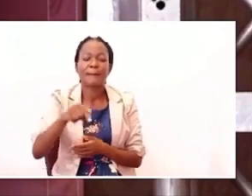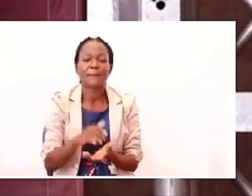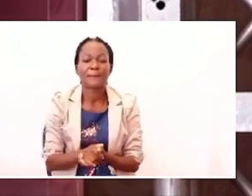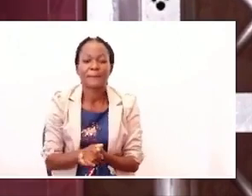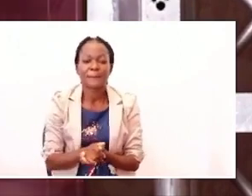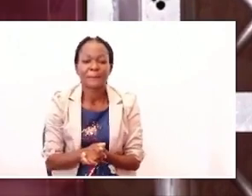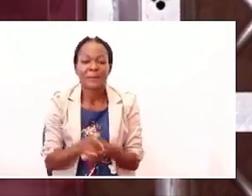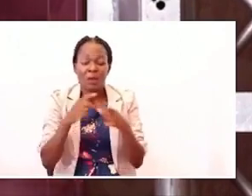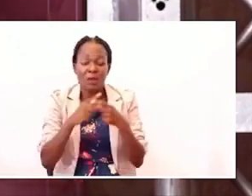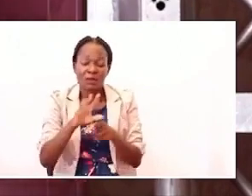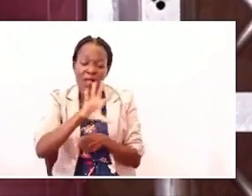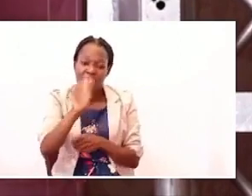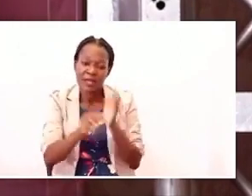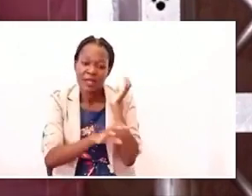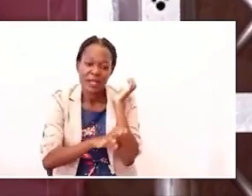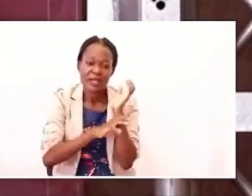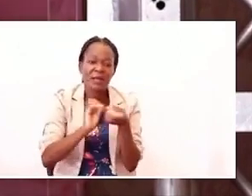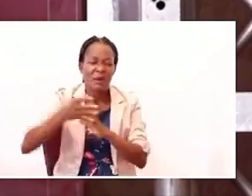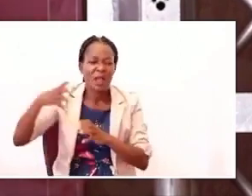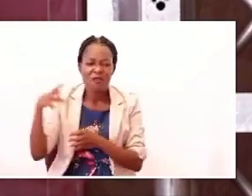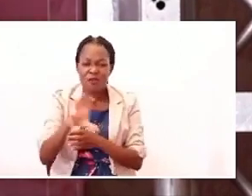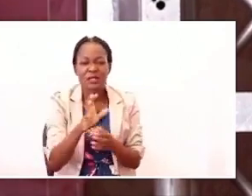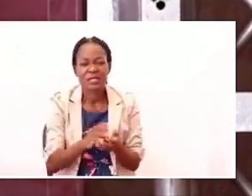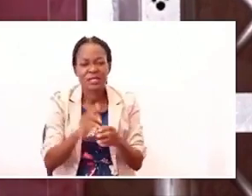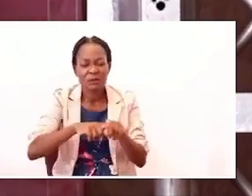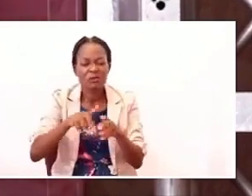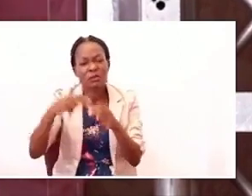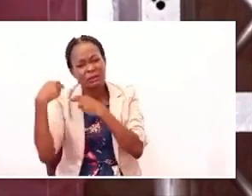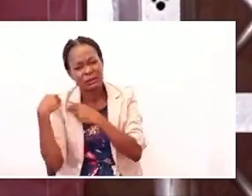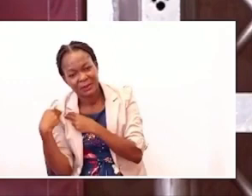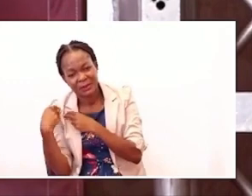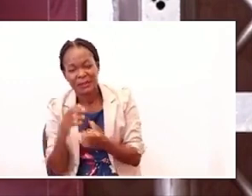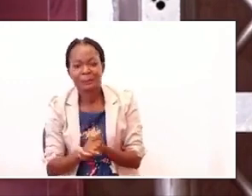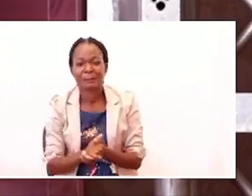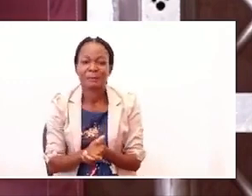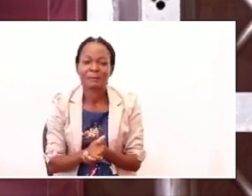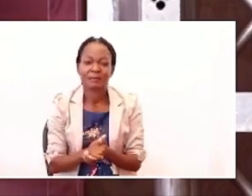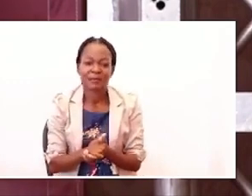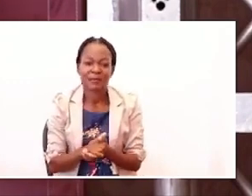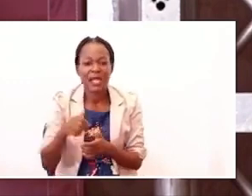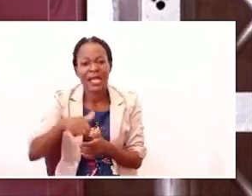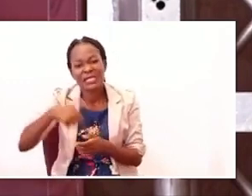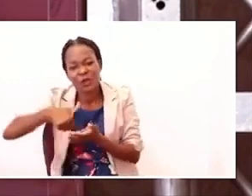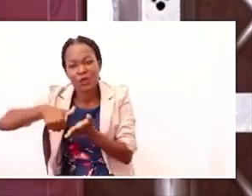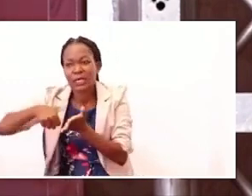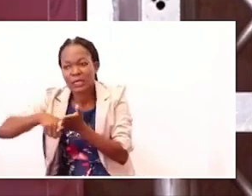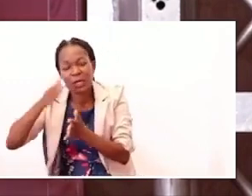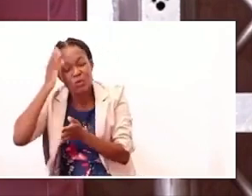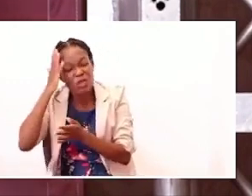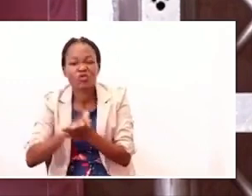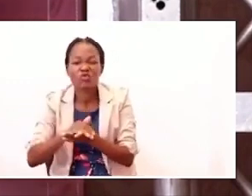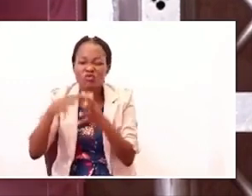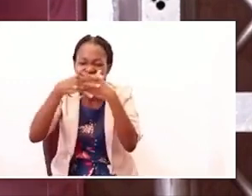And African countries are being forced to become dependent perpetually on this external debt, in spite of the fact